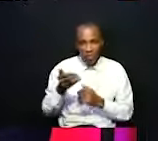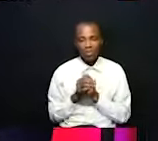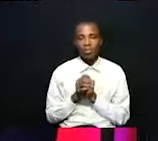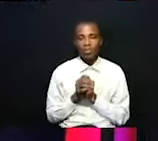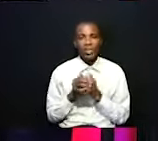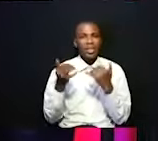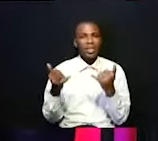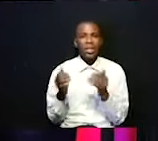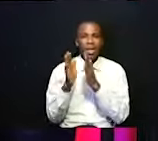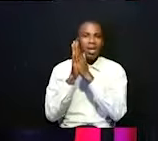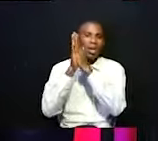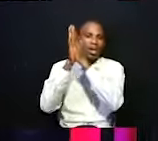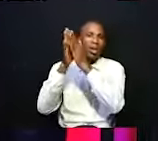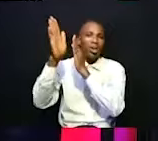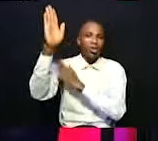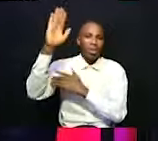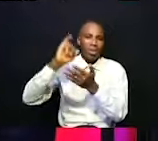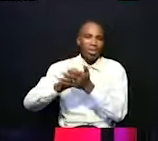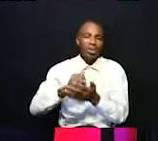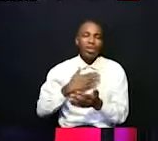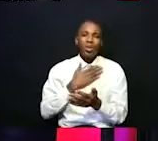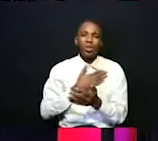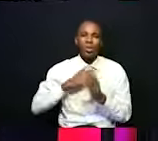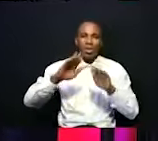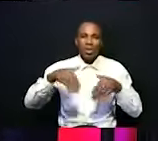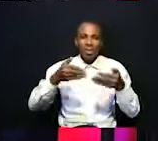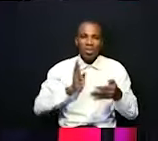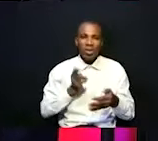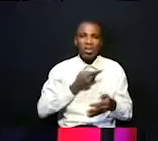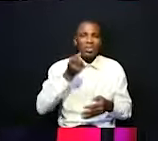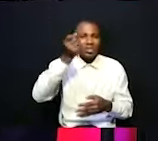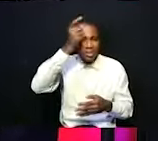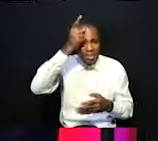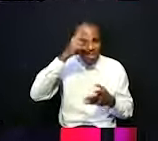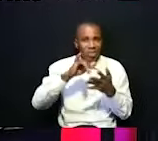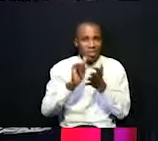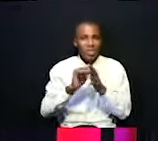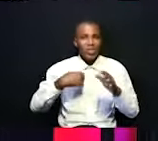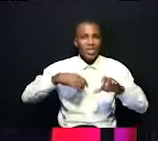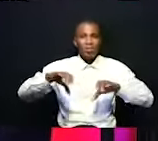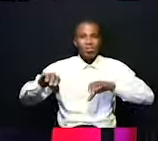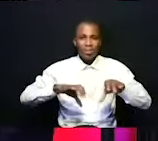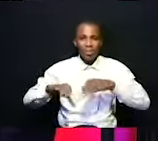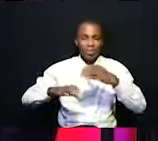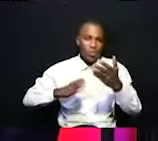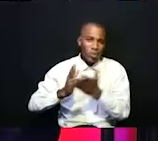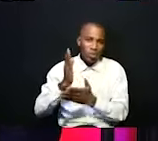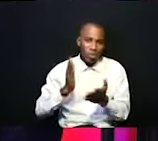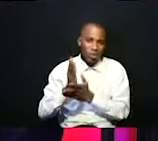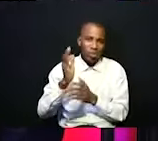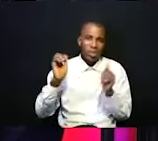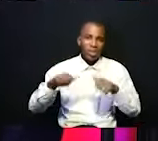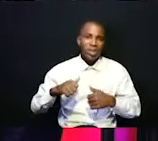Let's ask God for wisdom to take practical steps. Ensere ni se omma ye nyansa ye betumi de to anamompa to build strong